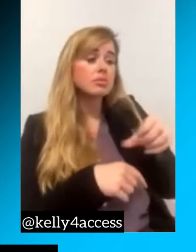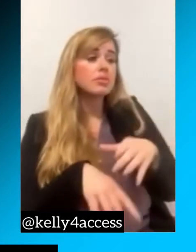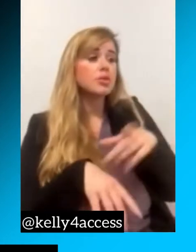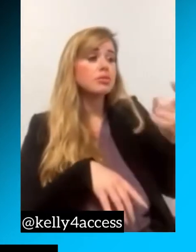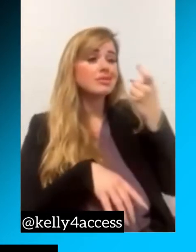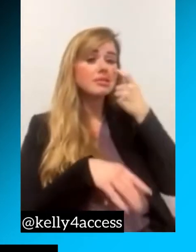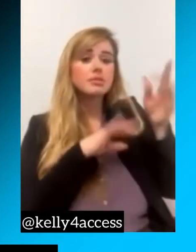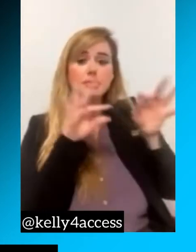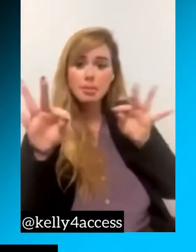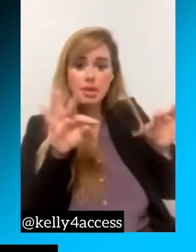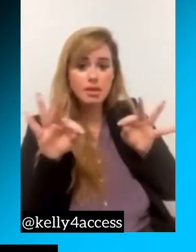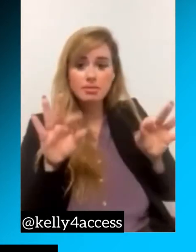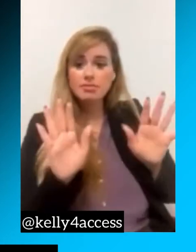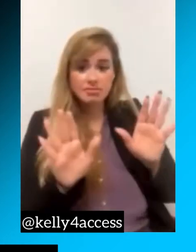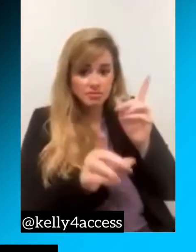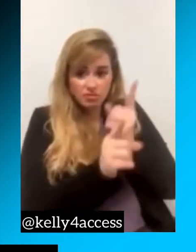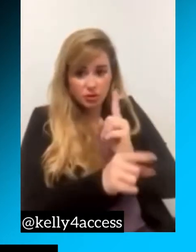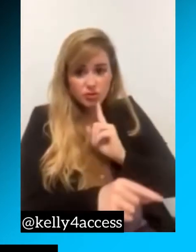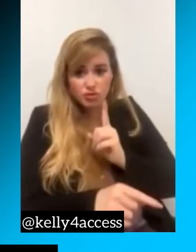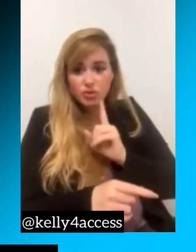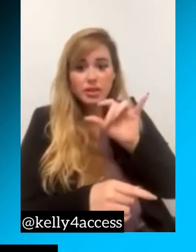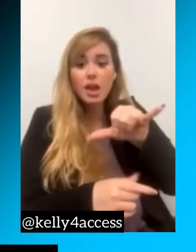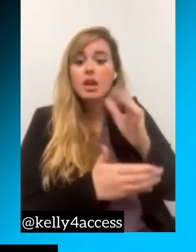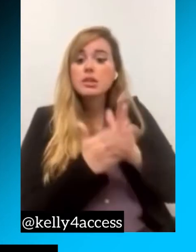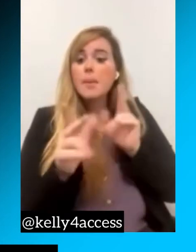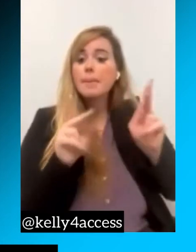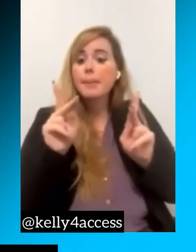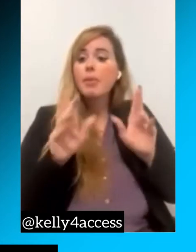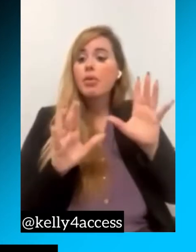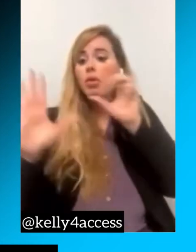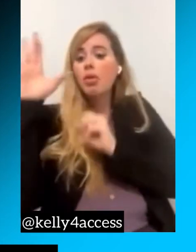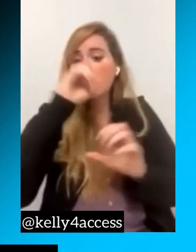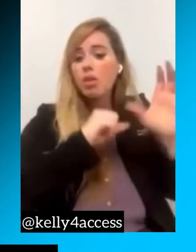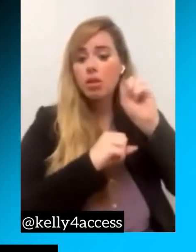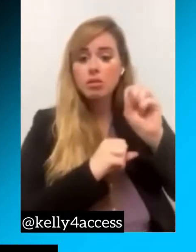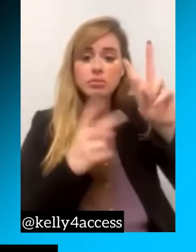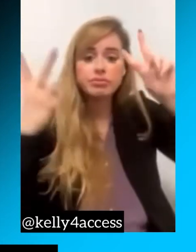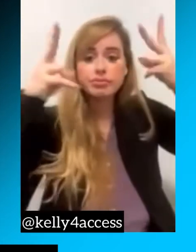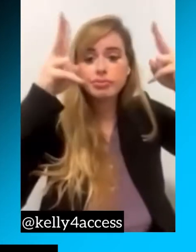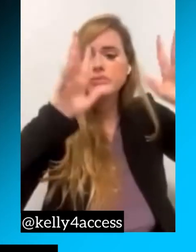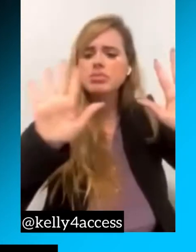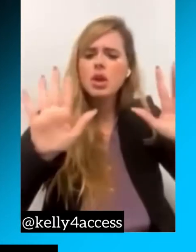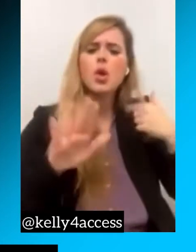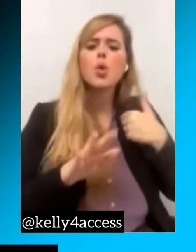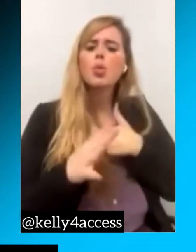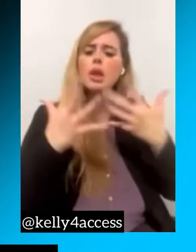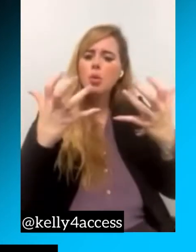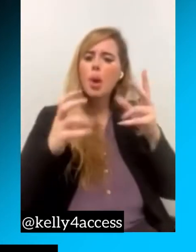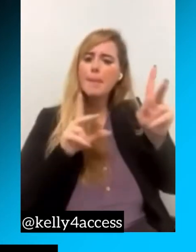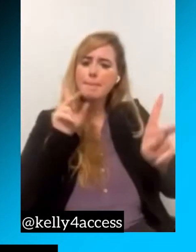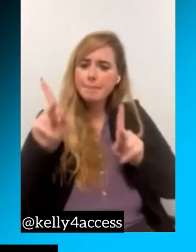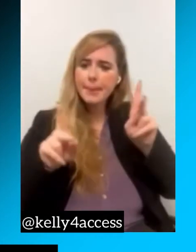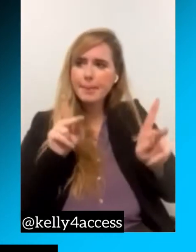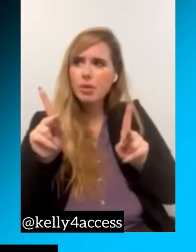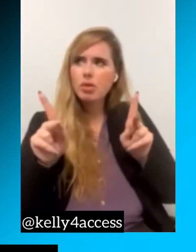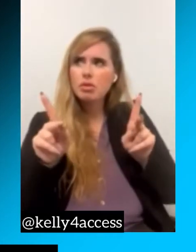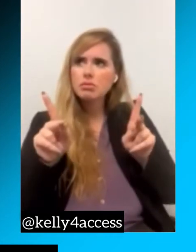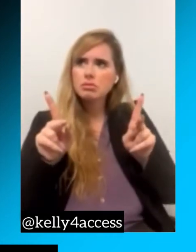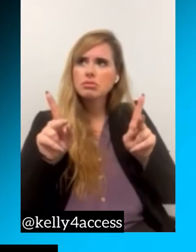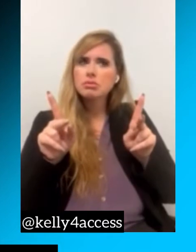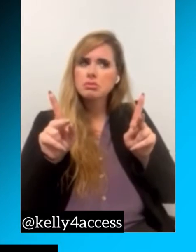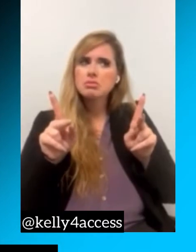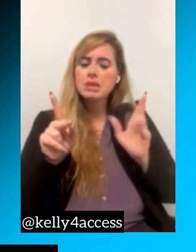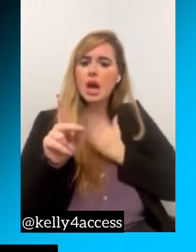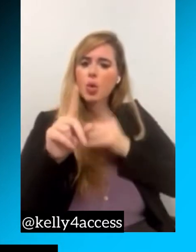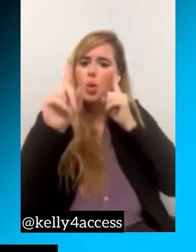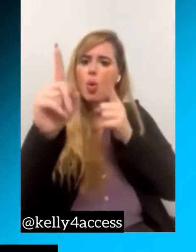the question. Yeah, they are, because that's the goal that we want to spread